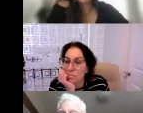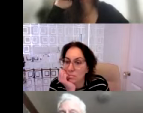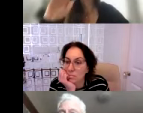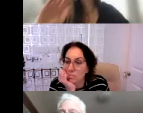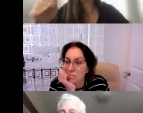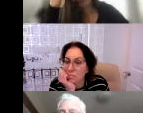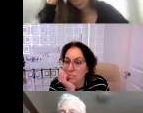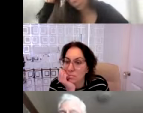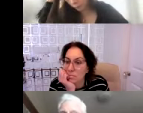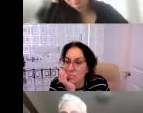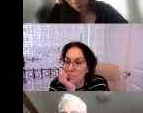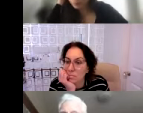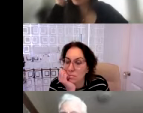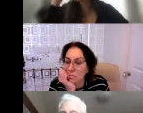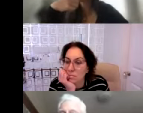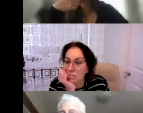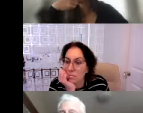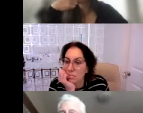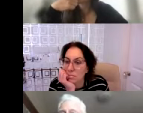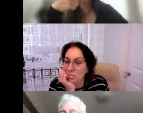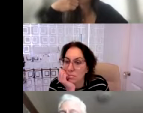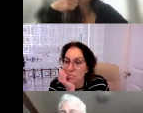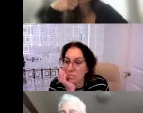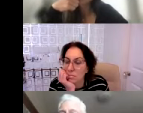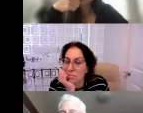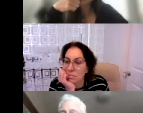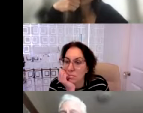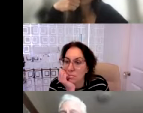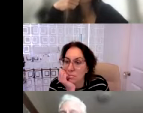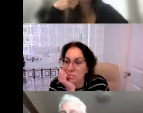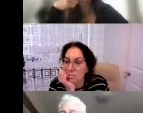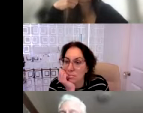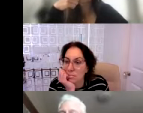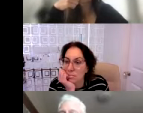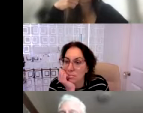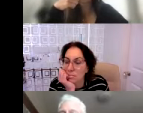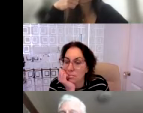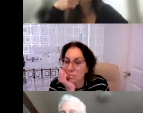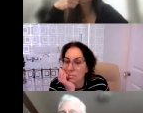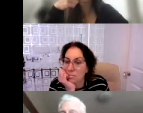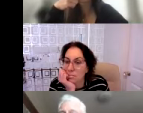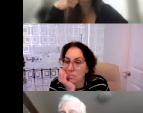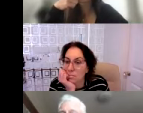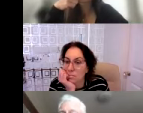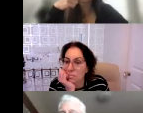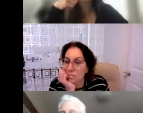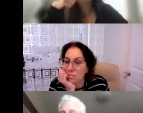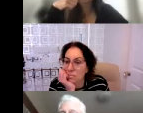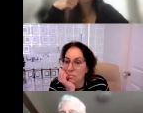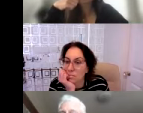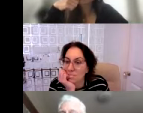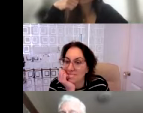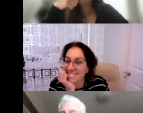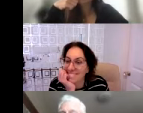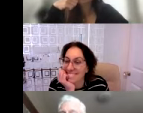downside is obviously one-on-one intensive interventions aren't scalable given our country's current economic model